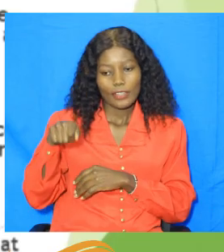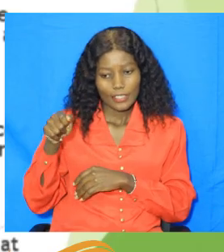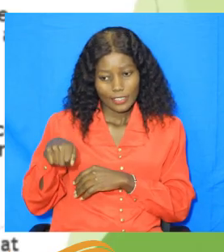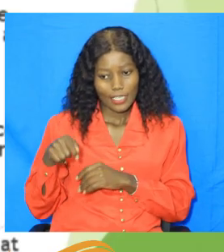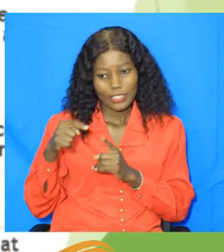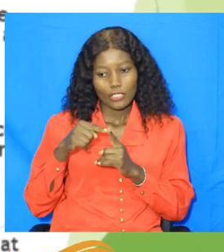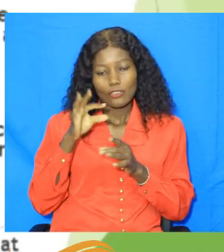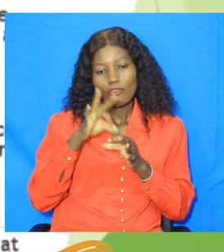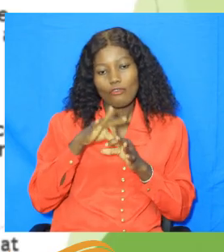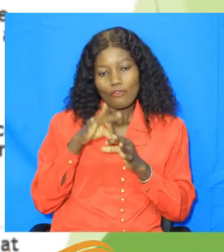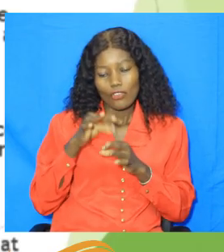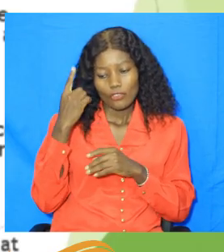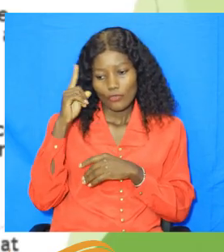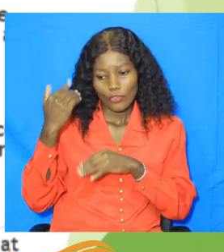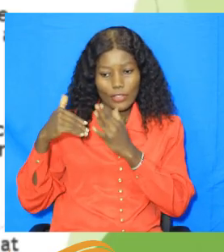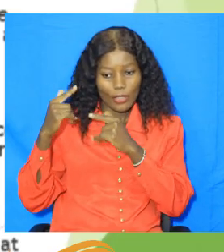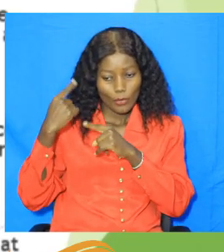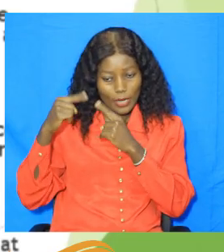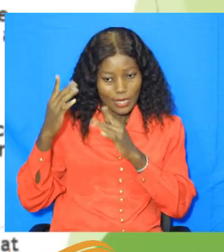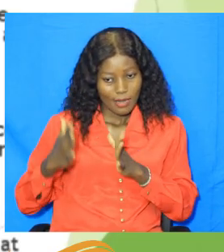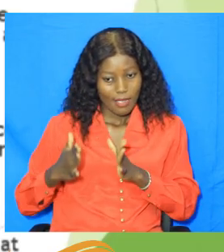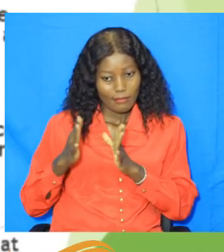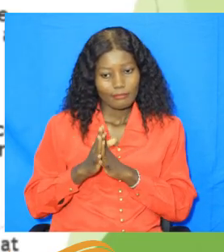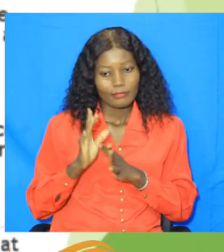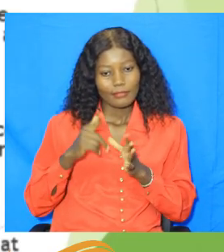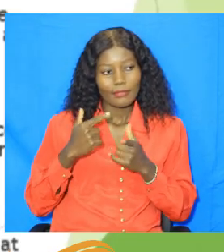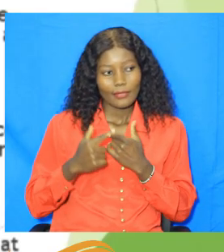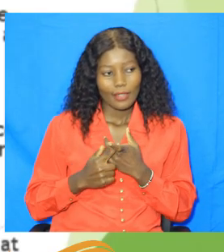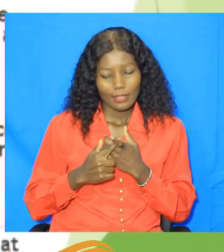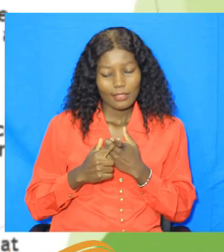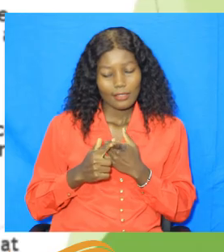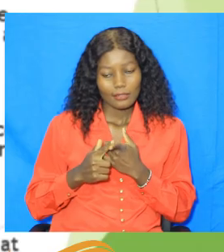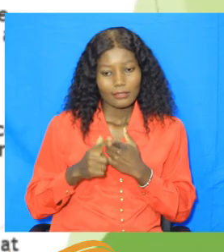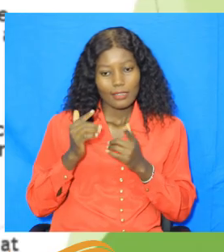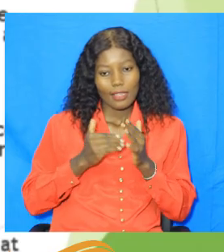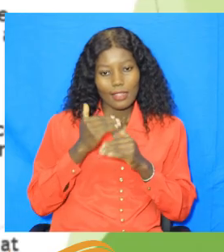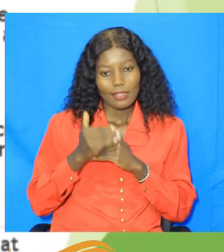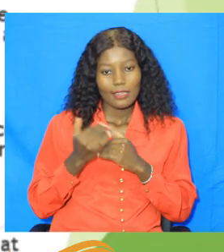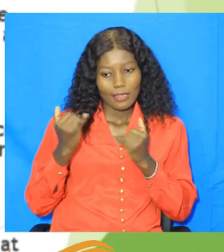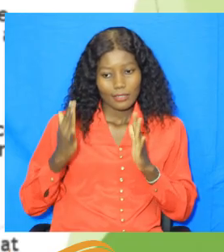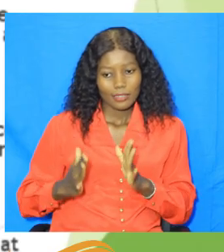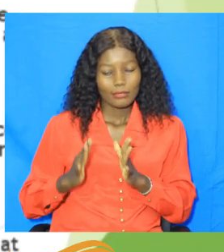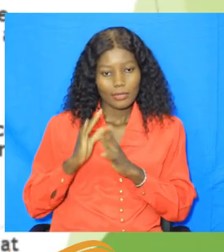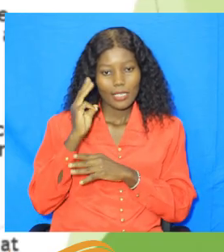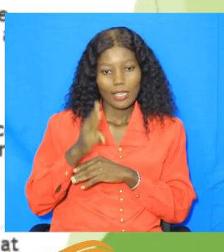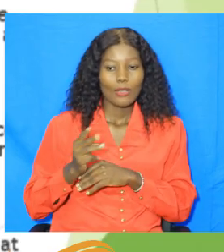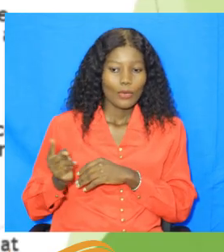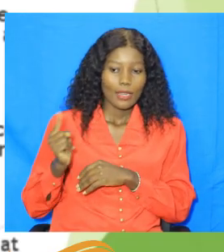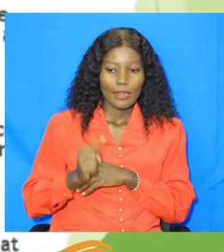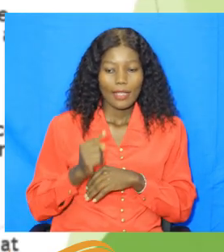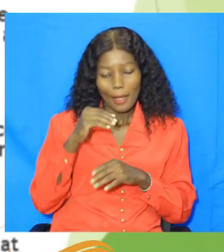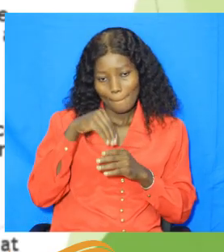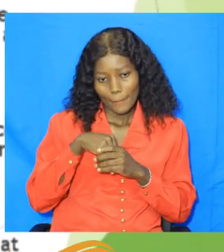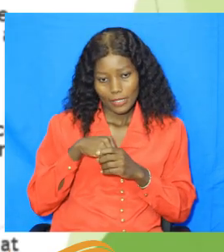judges to vote for the winner. Then the next athlete will come in.